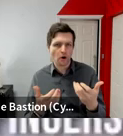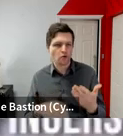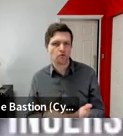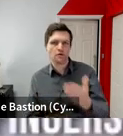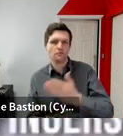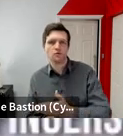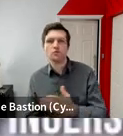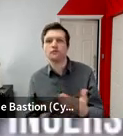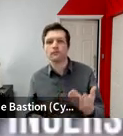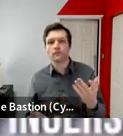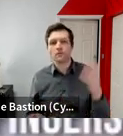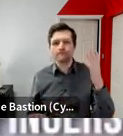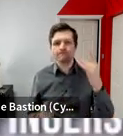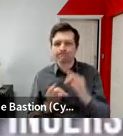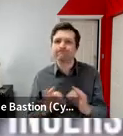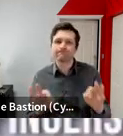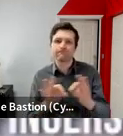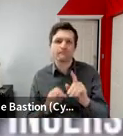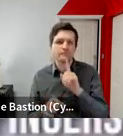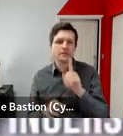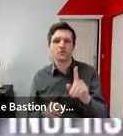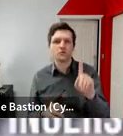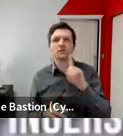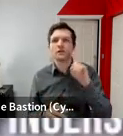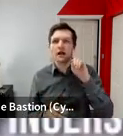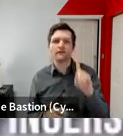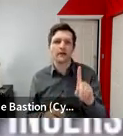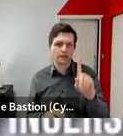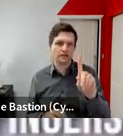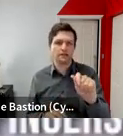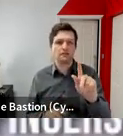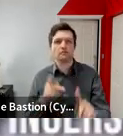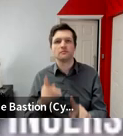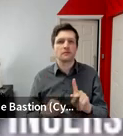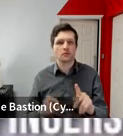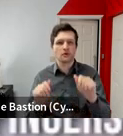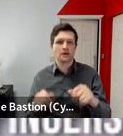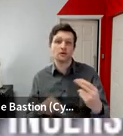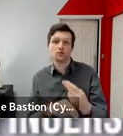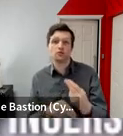So these are all challenges that we want to improve. It's really important